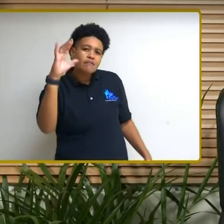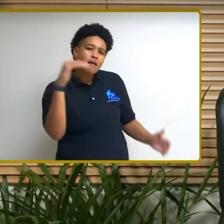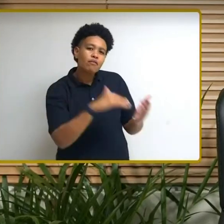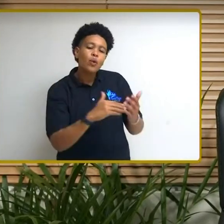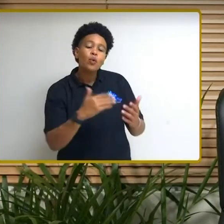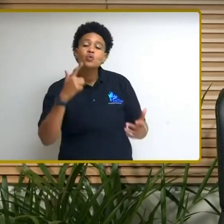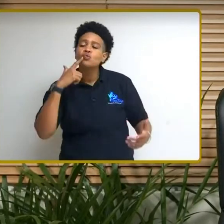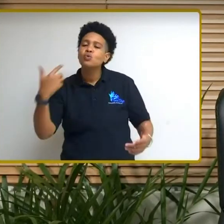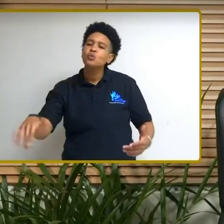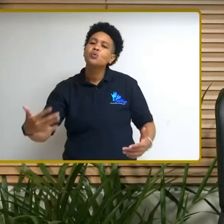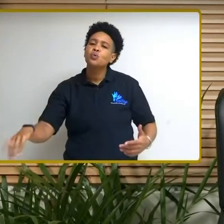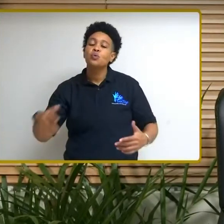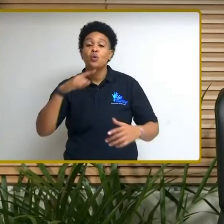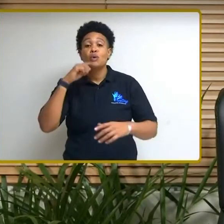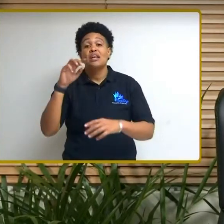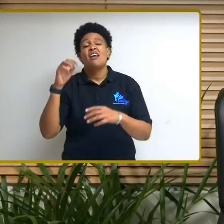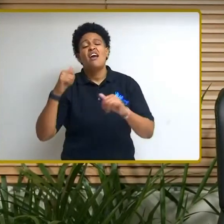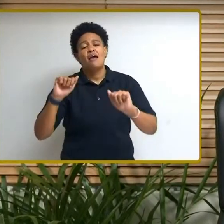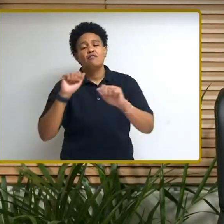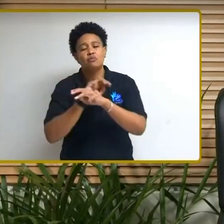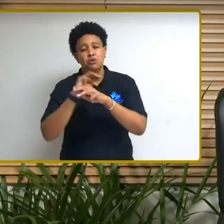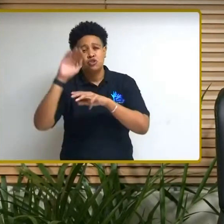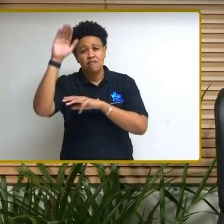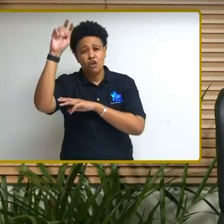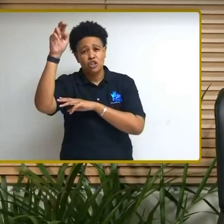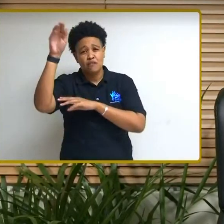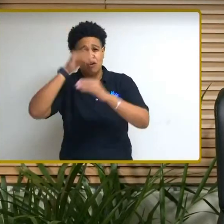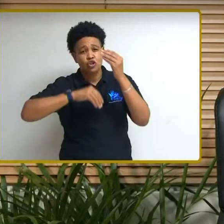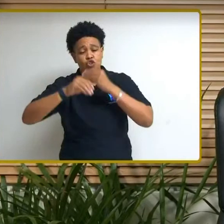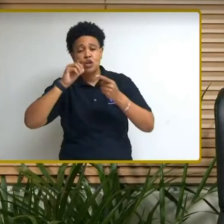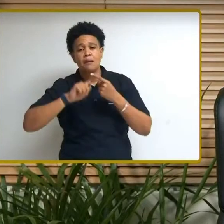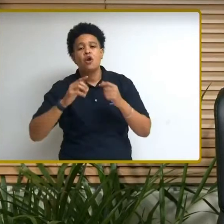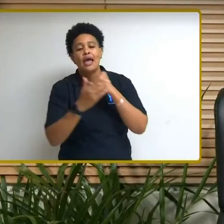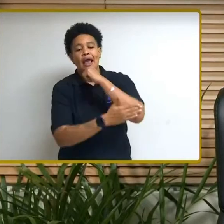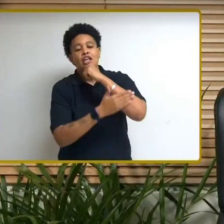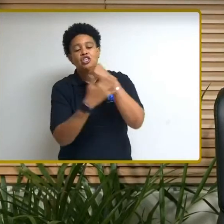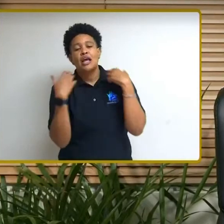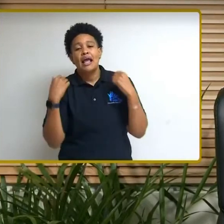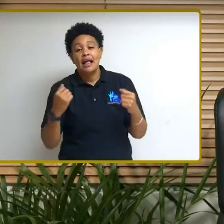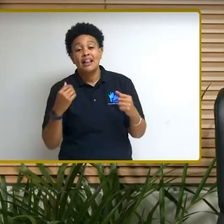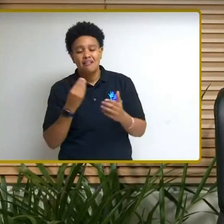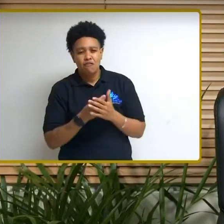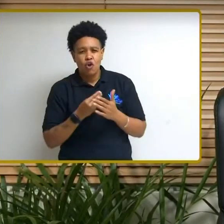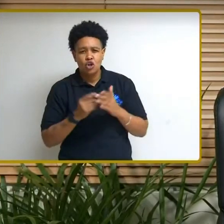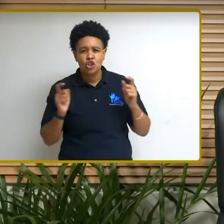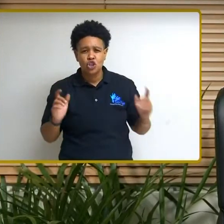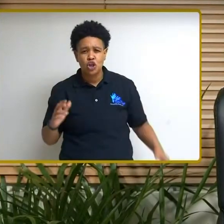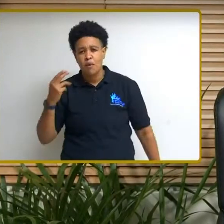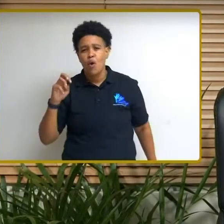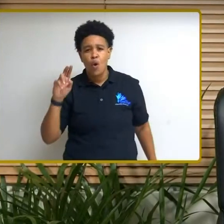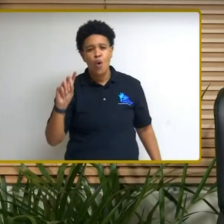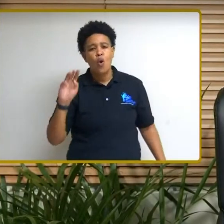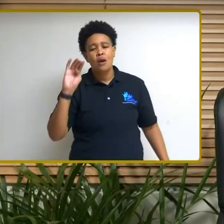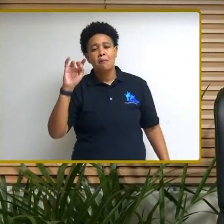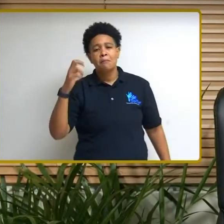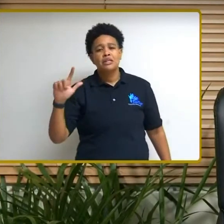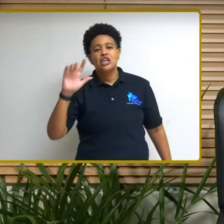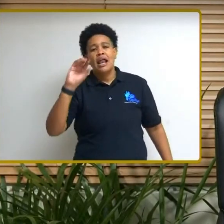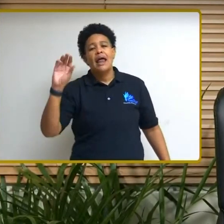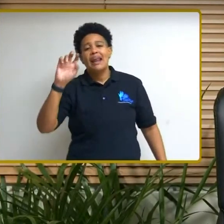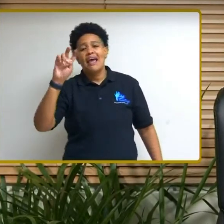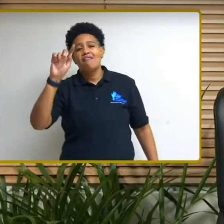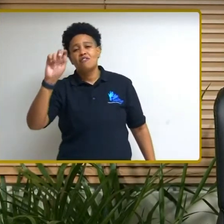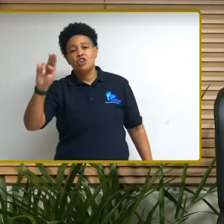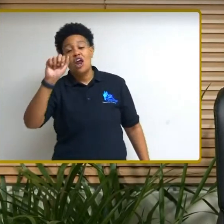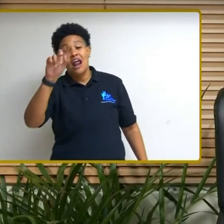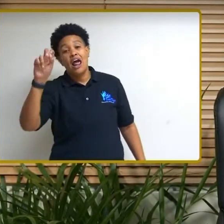of the Ministry of Foreign Affairs and Foreign Trade and the National Health Fund, Chairman Howard Mitchell and Everton Anderson,